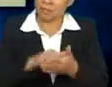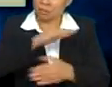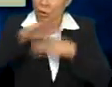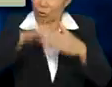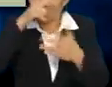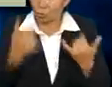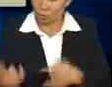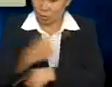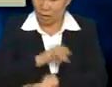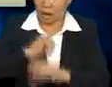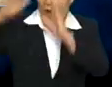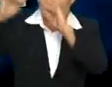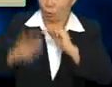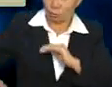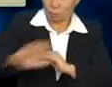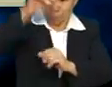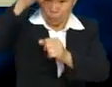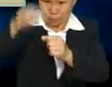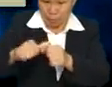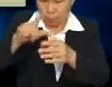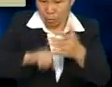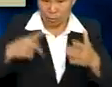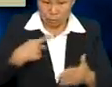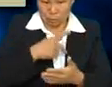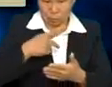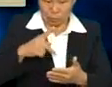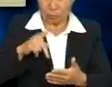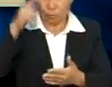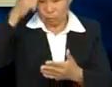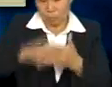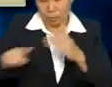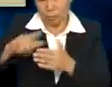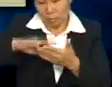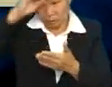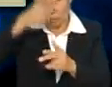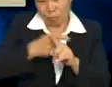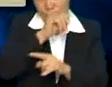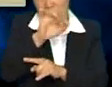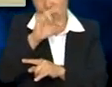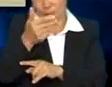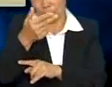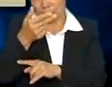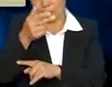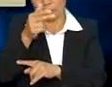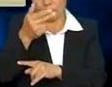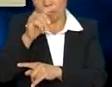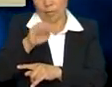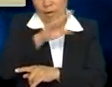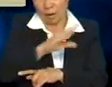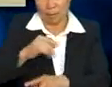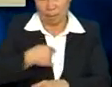That's all for today. I hope you will remember what you learned from Ibrahim and me at the